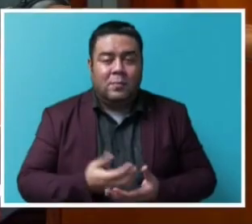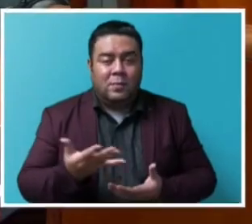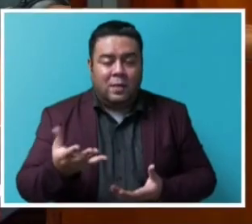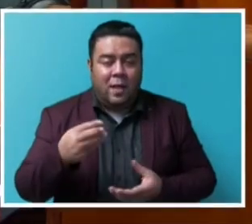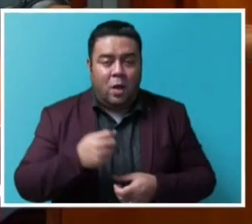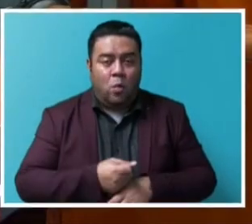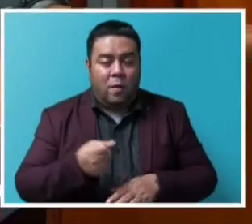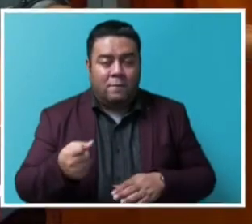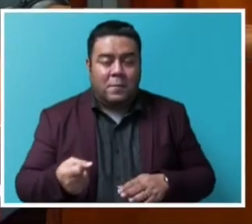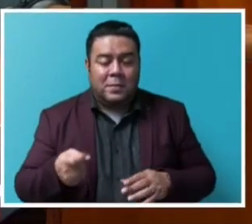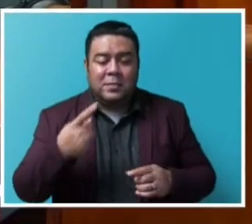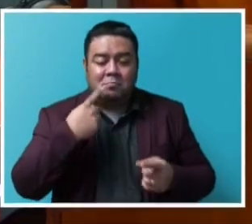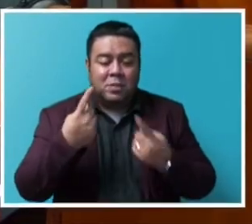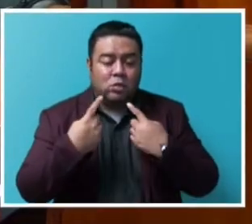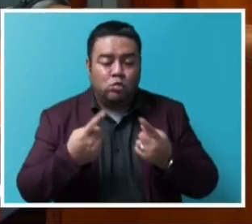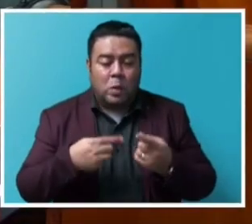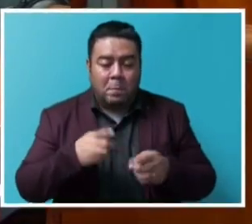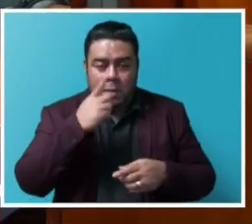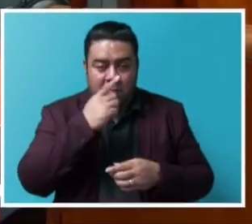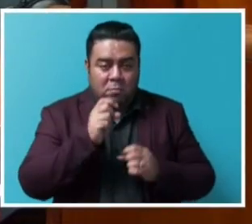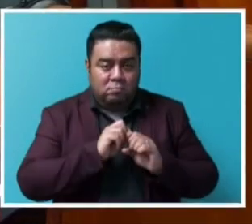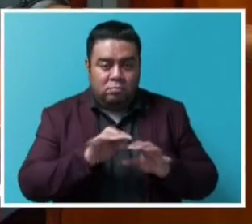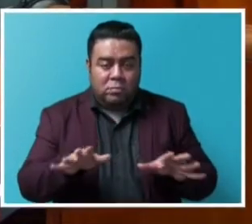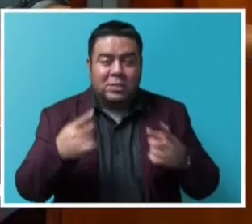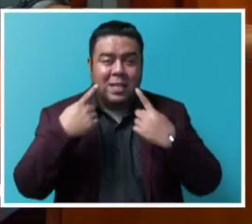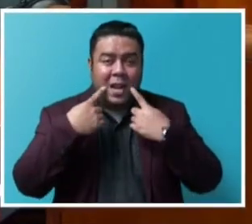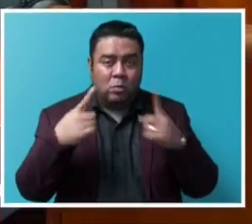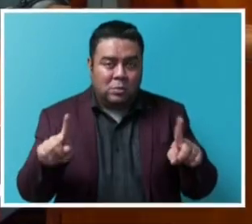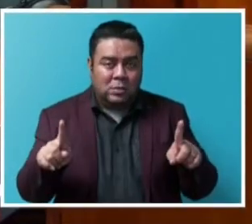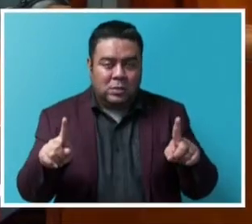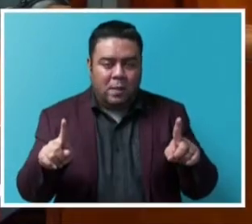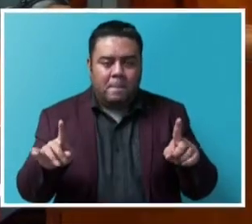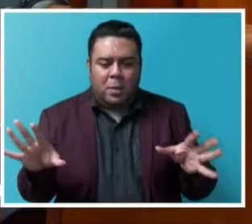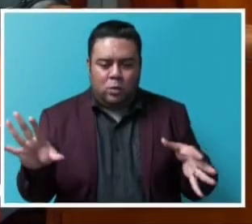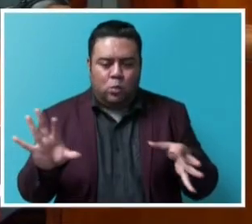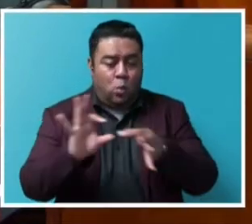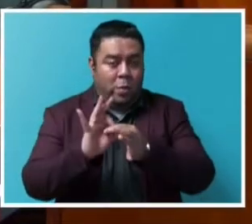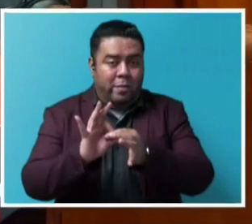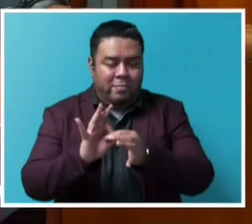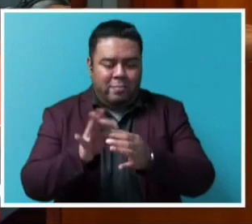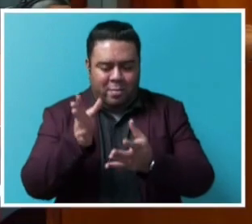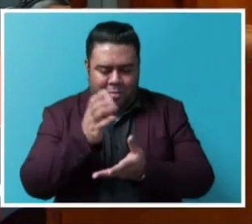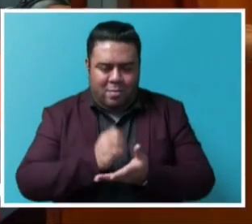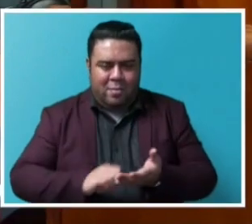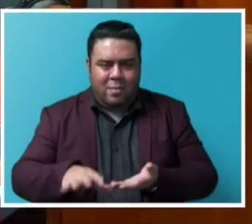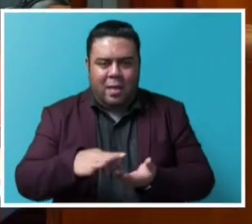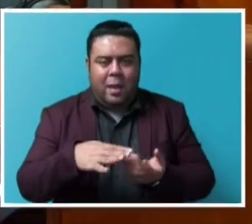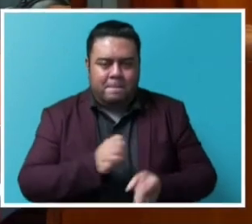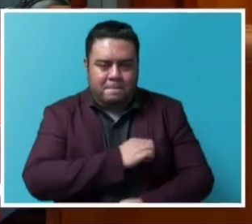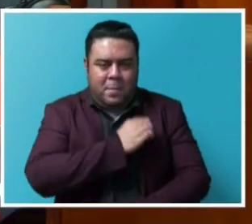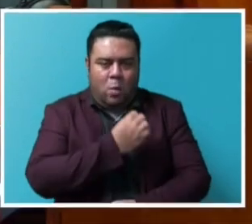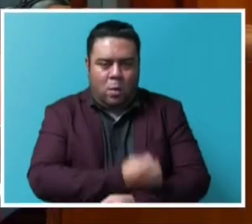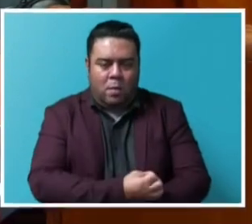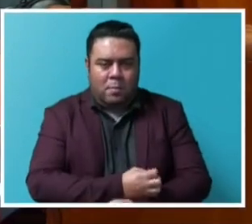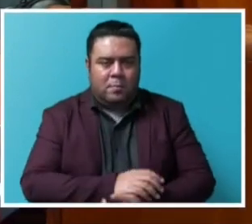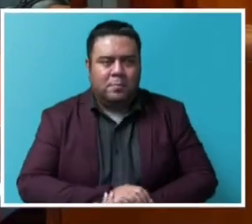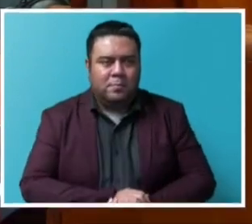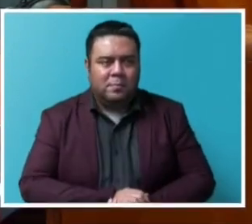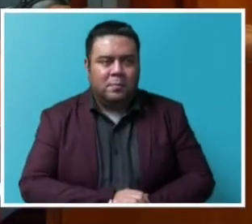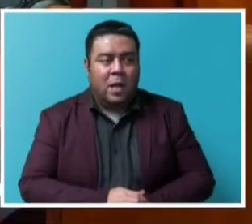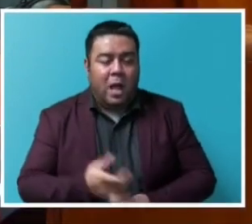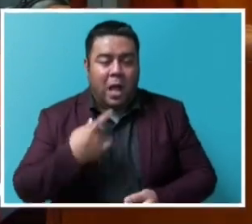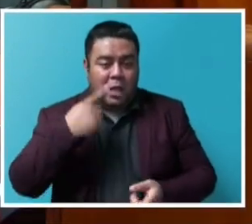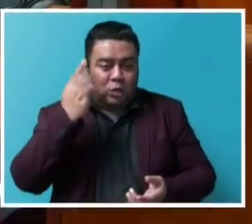government speaks to its people, not just announce, but to connect, engage, and empower. I issue